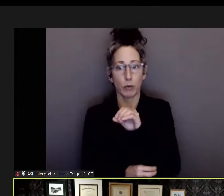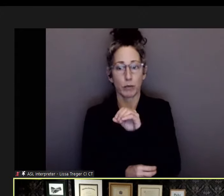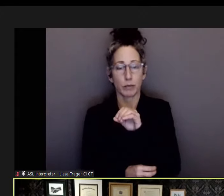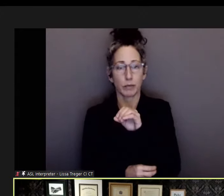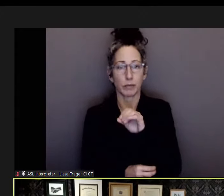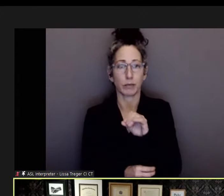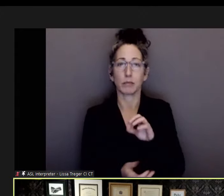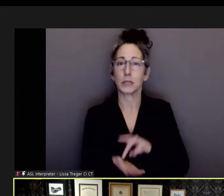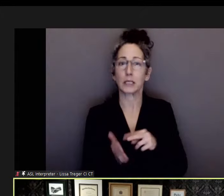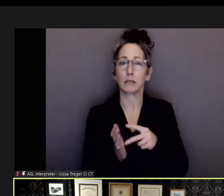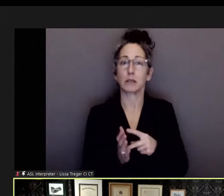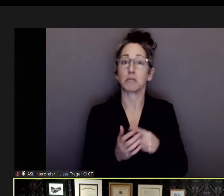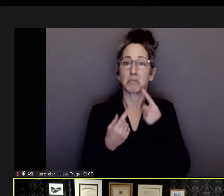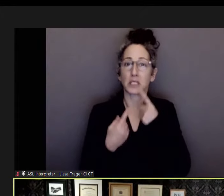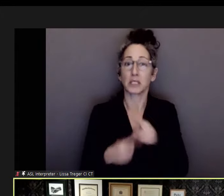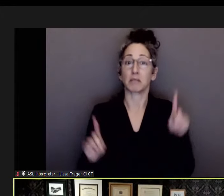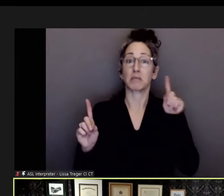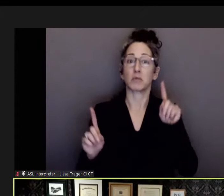of 100%.